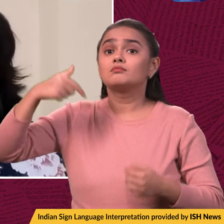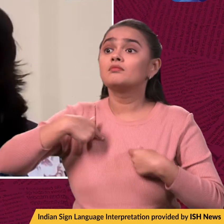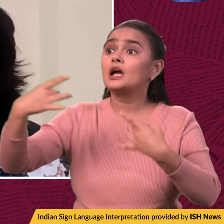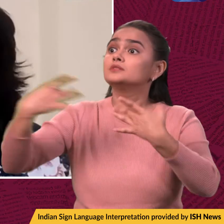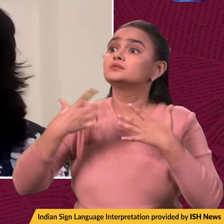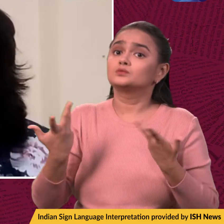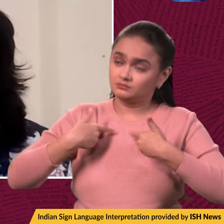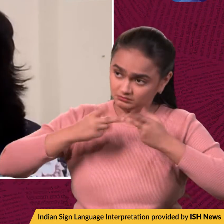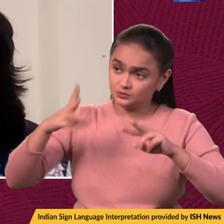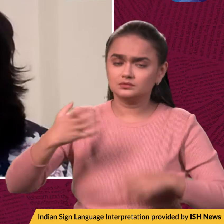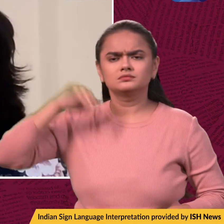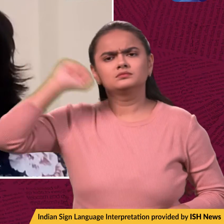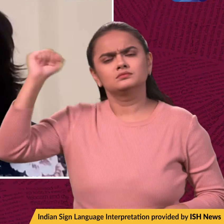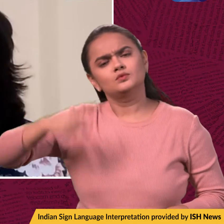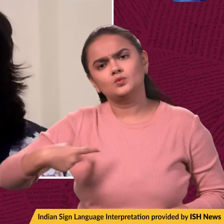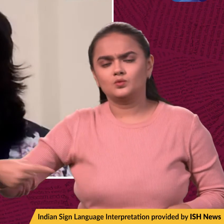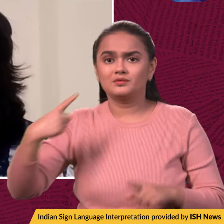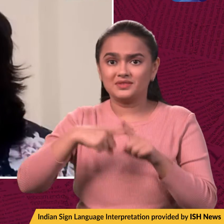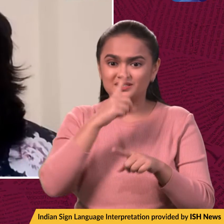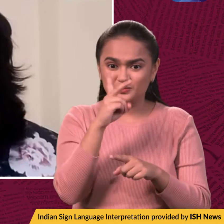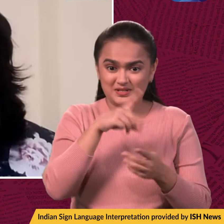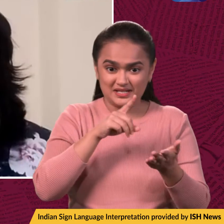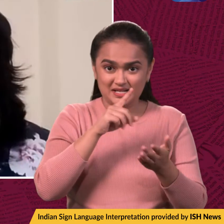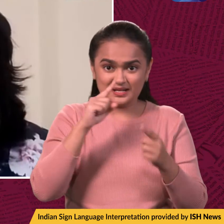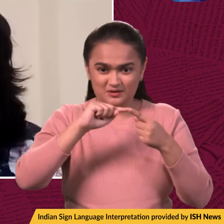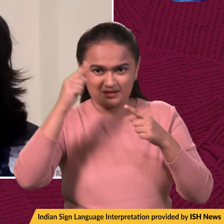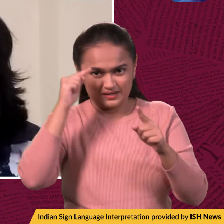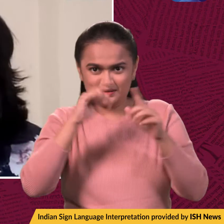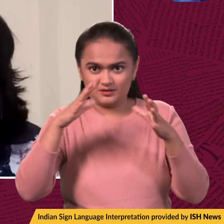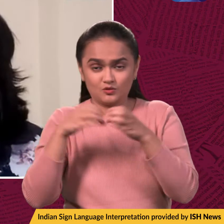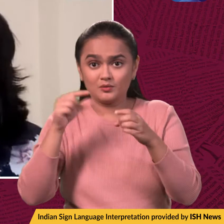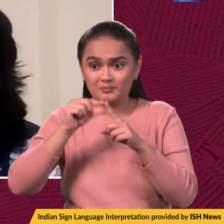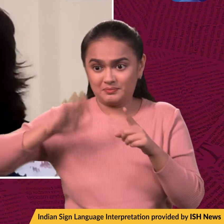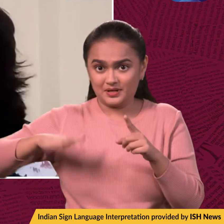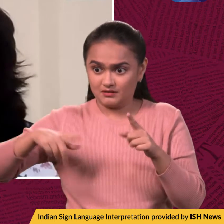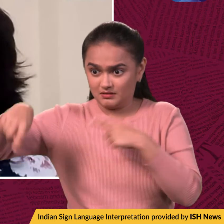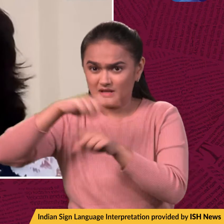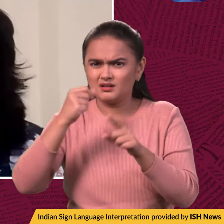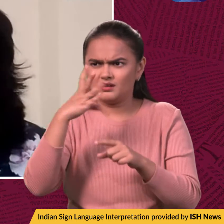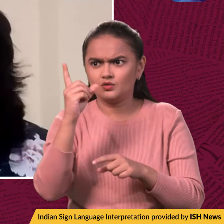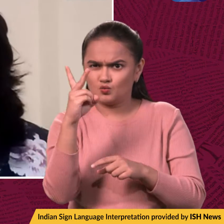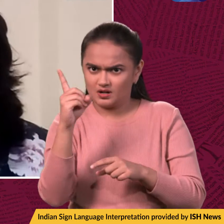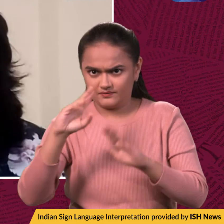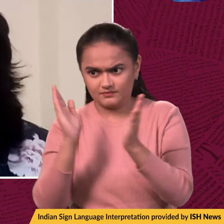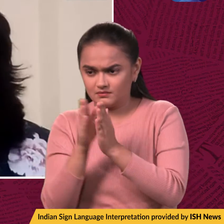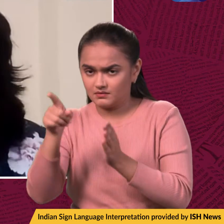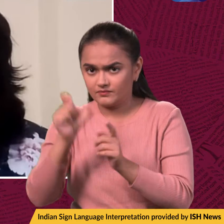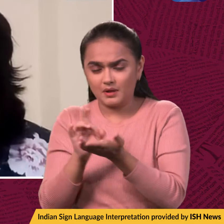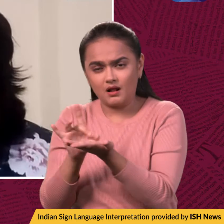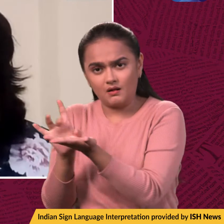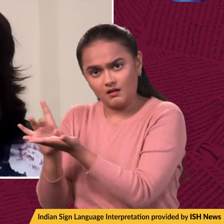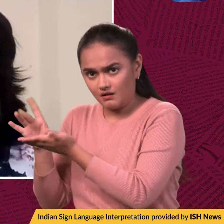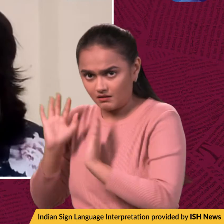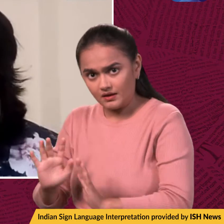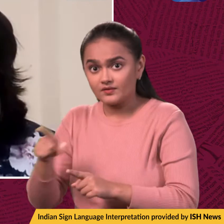suspension, end quote. Now, 12 opposition MPs from Rajya Sabha have been suspended from Parliament's winter session for the shocking violence that